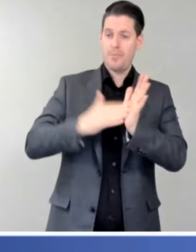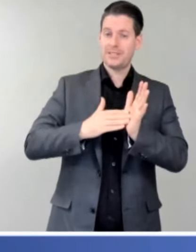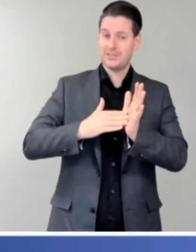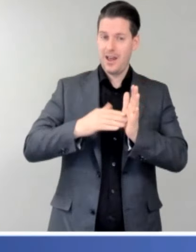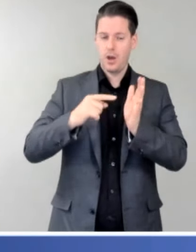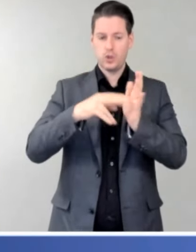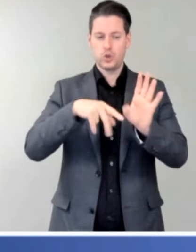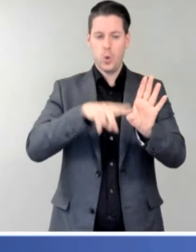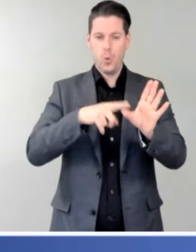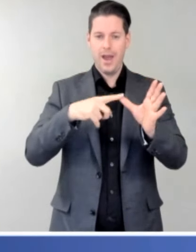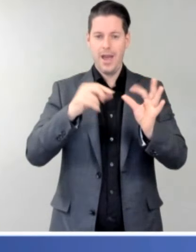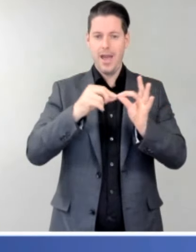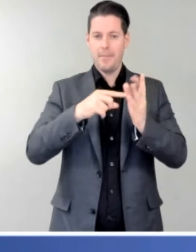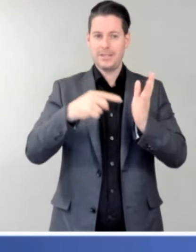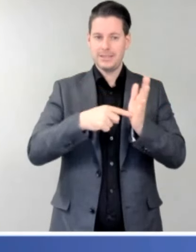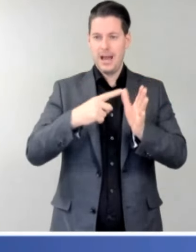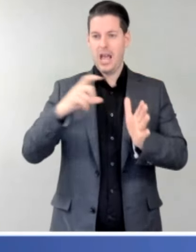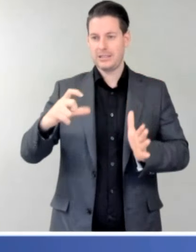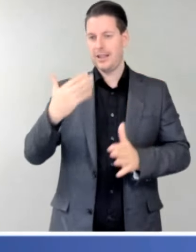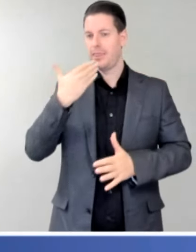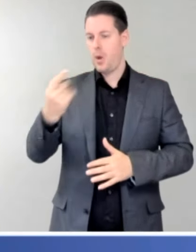AC. Thank you for being with us.